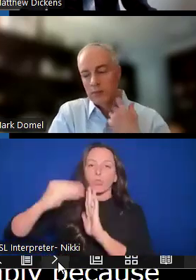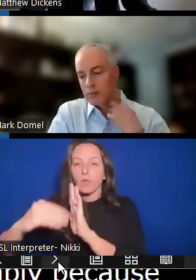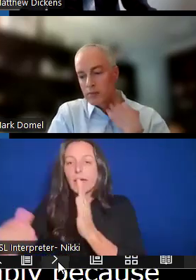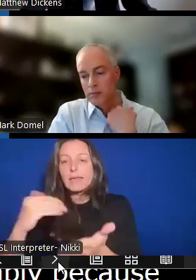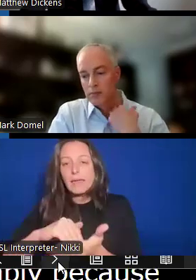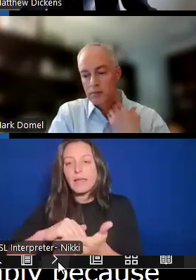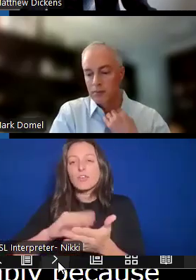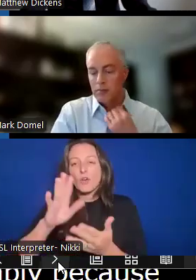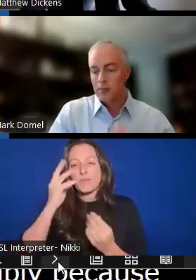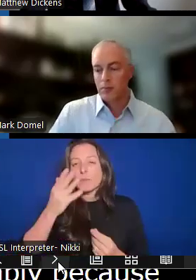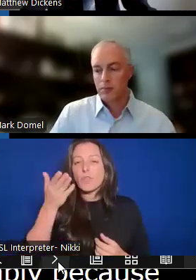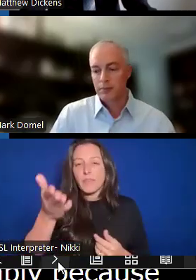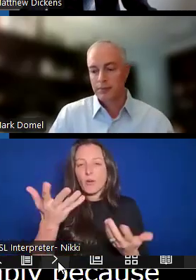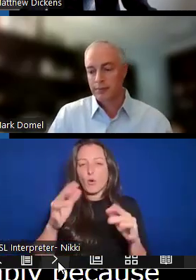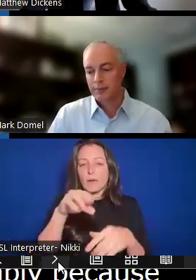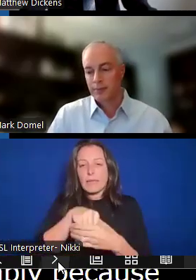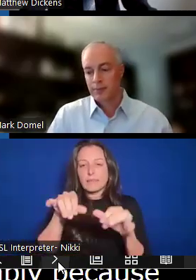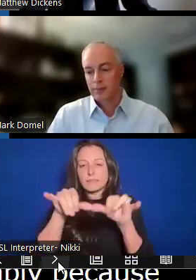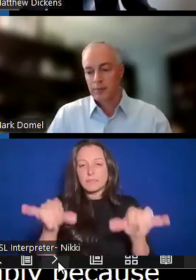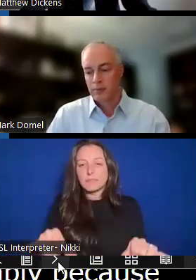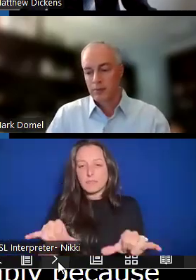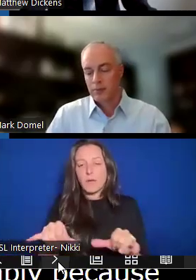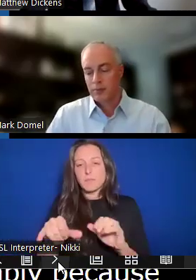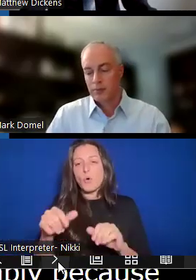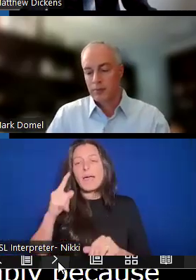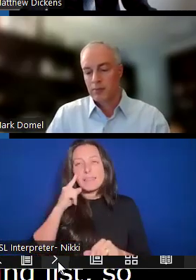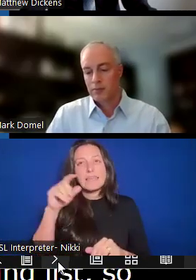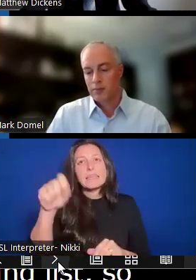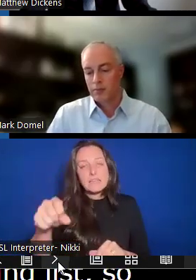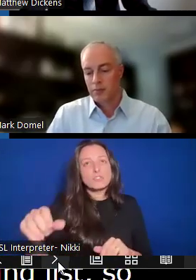student. But I believe you're going to have to reapply, yes,